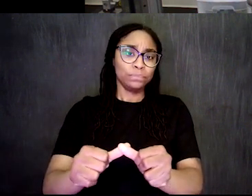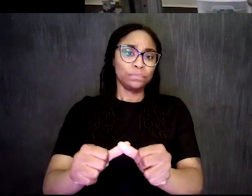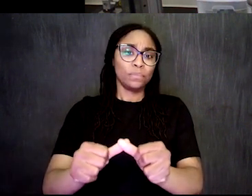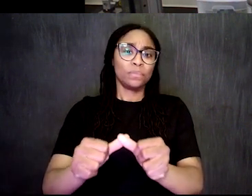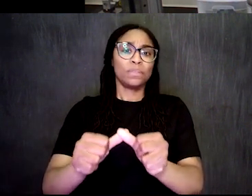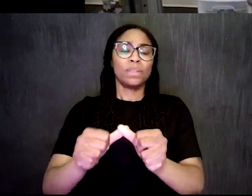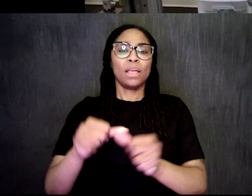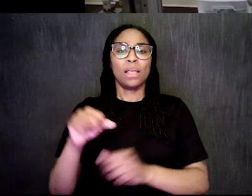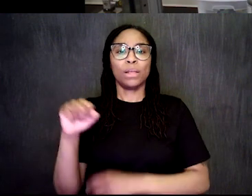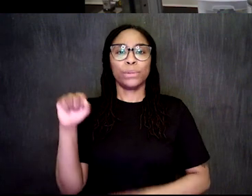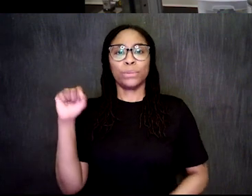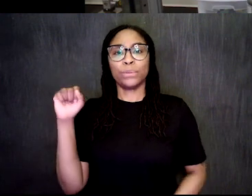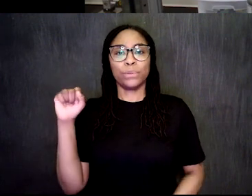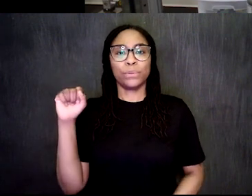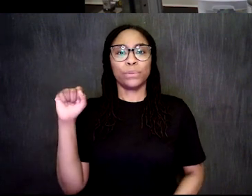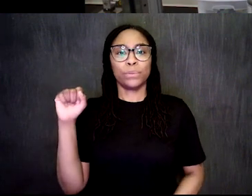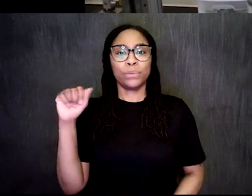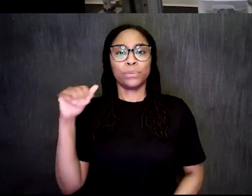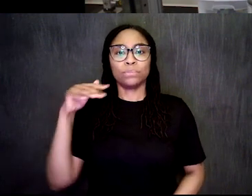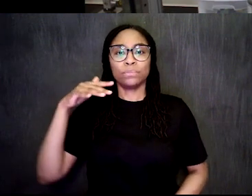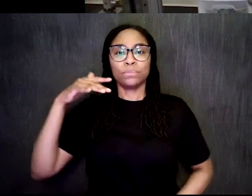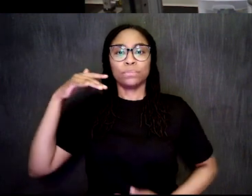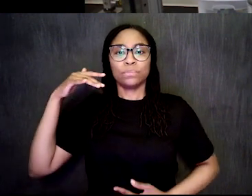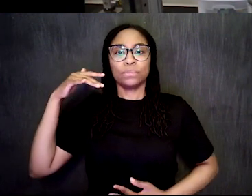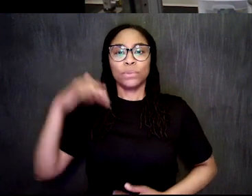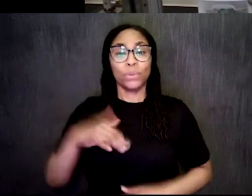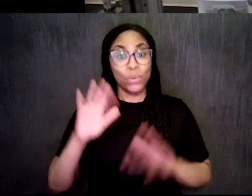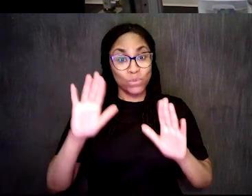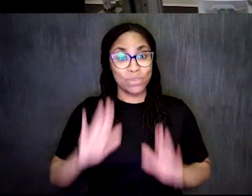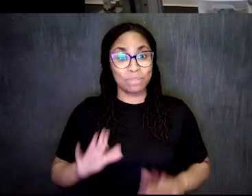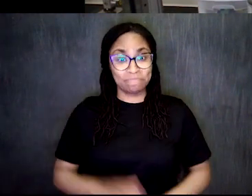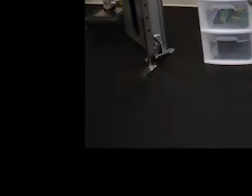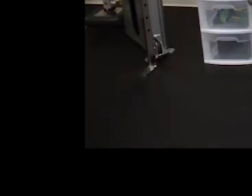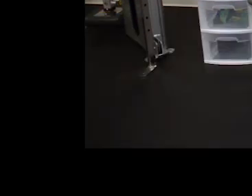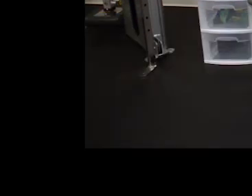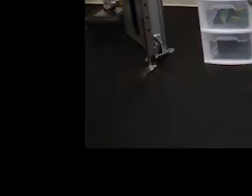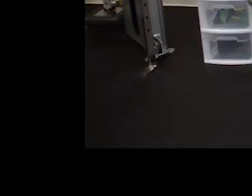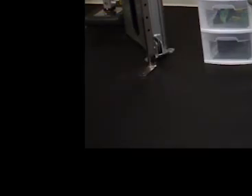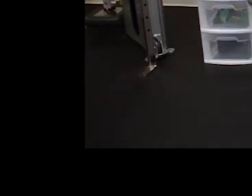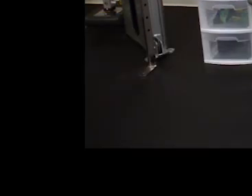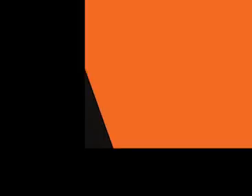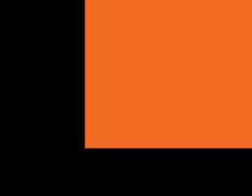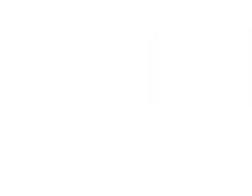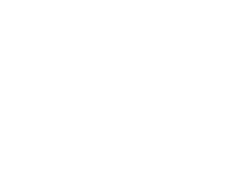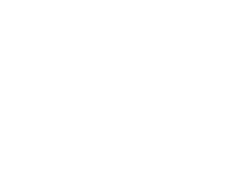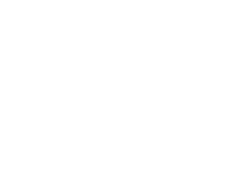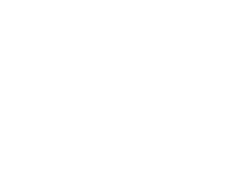down. And back up, inhale. Great.